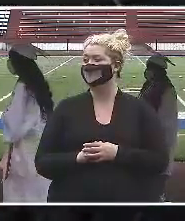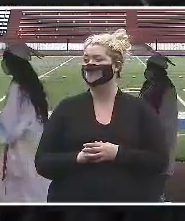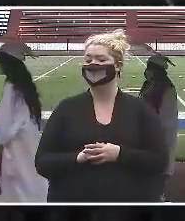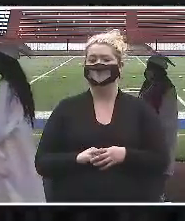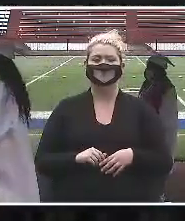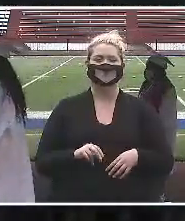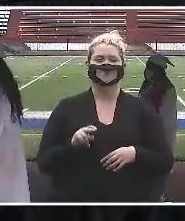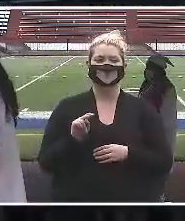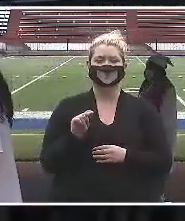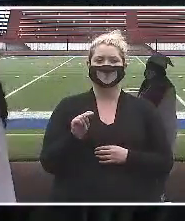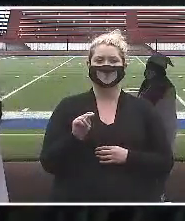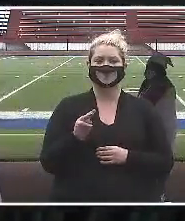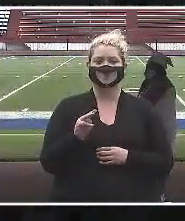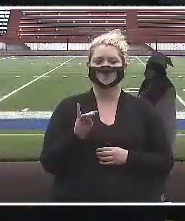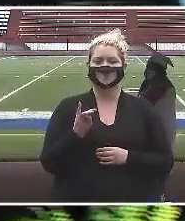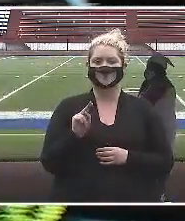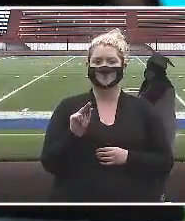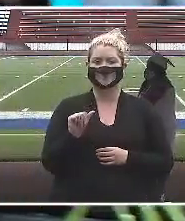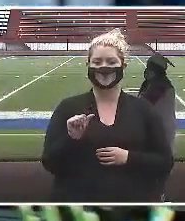Nina Jackson.